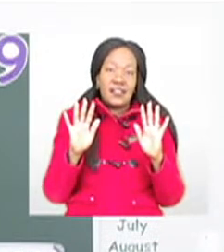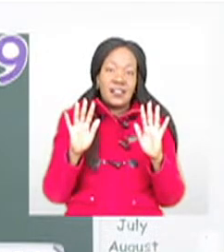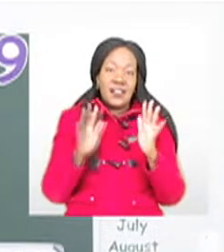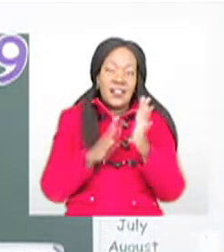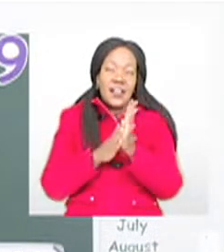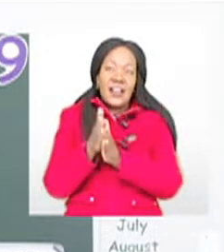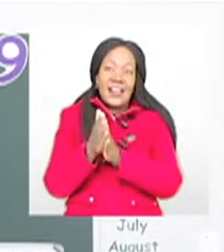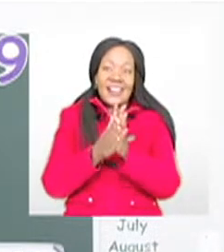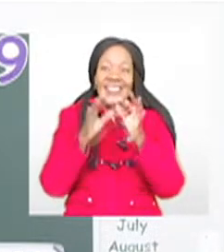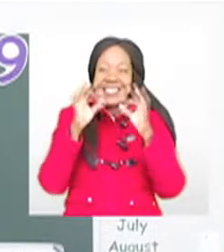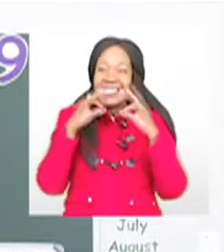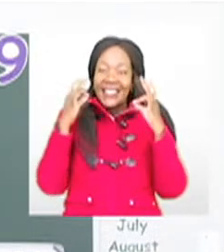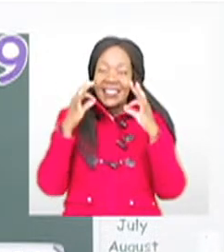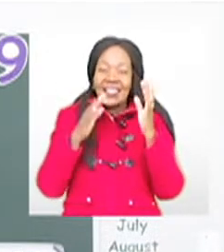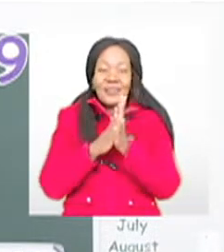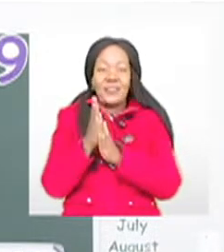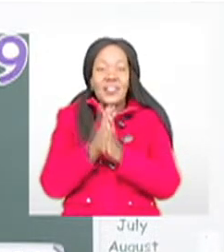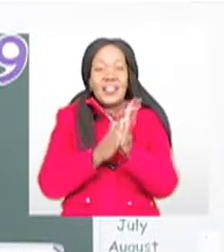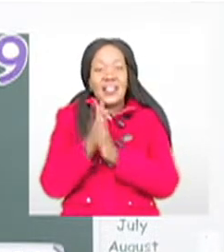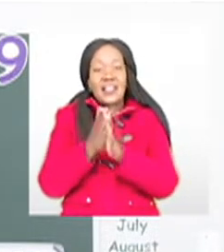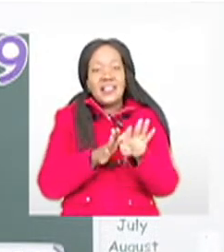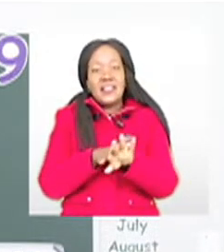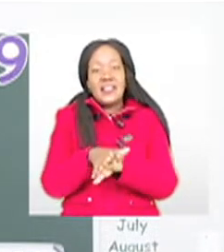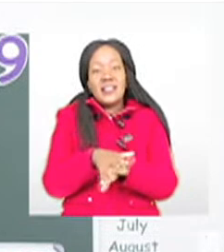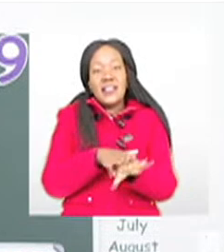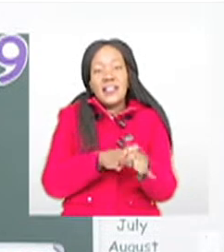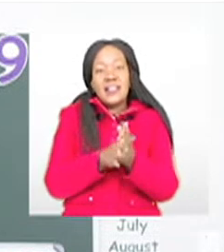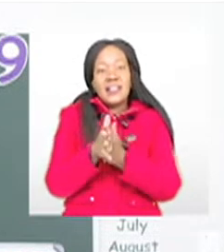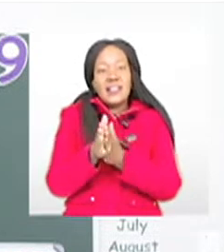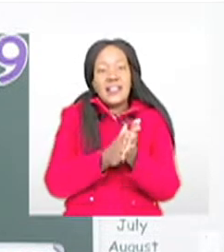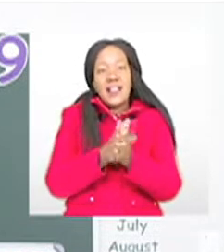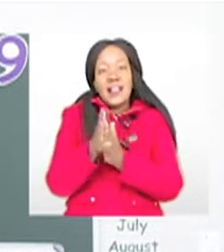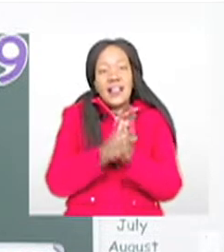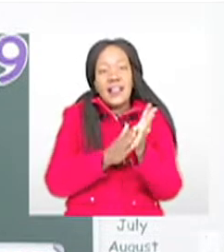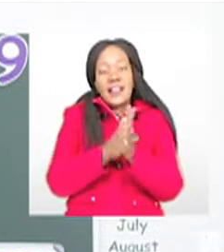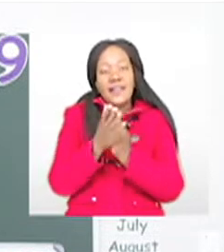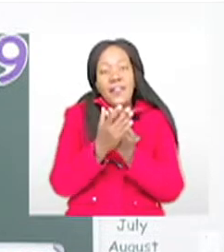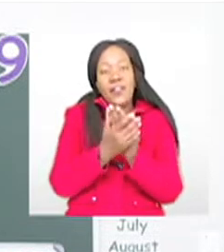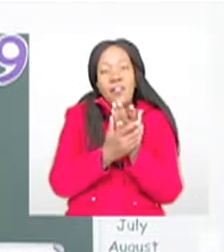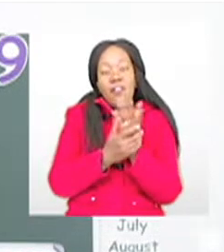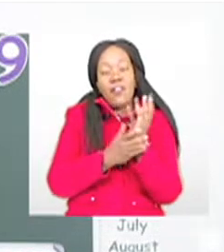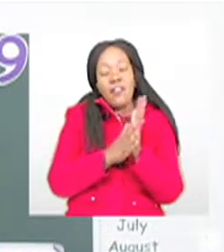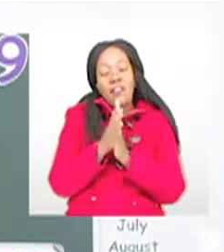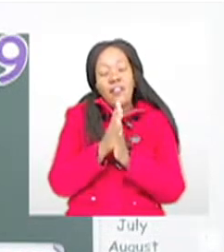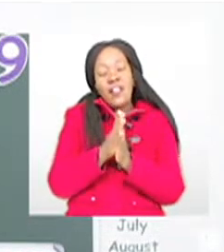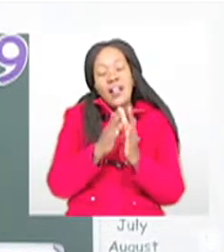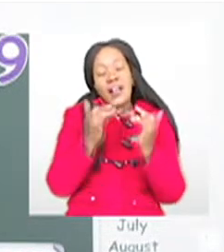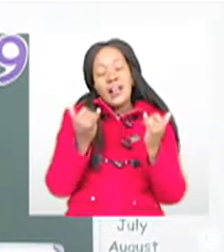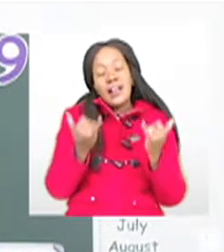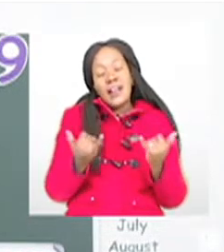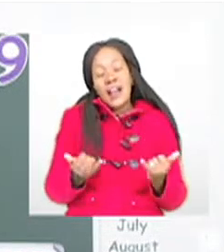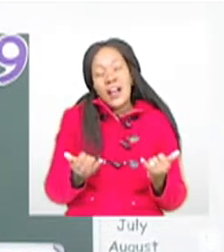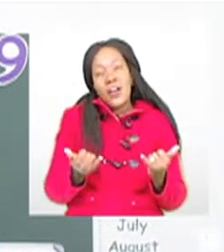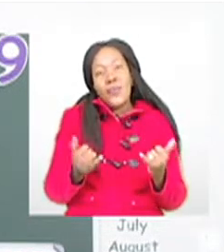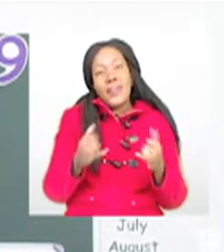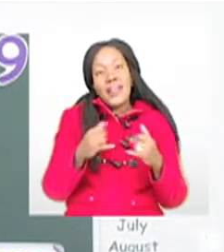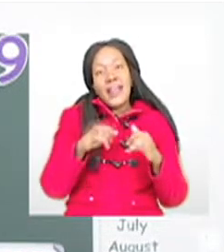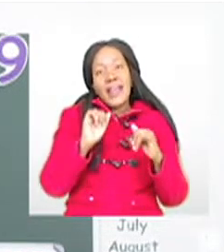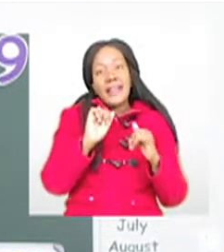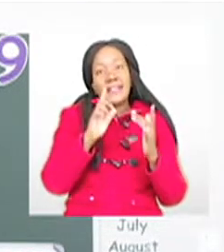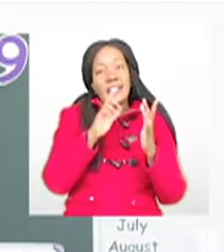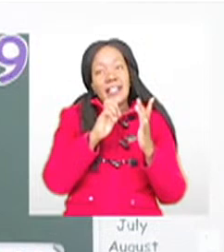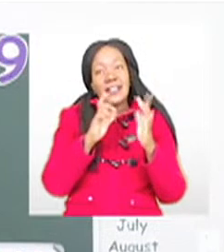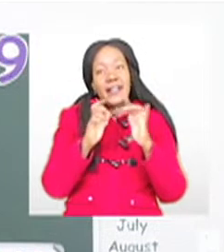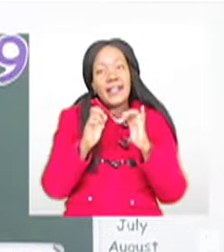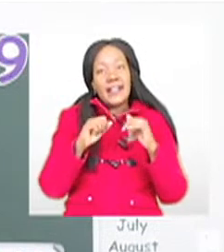Rub, rub, rub your hands back, inside and forth. Now your